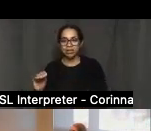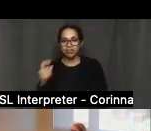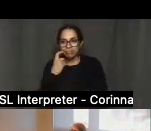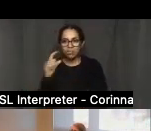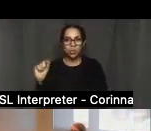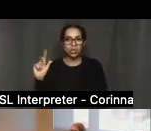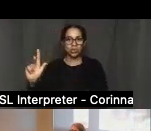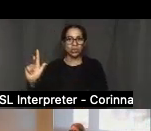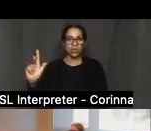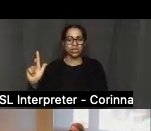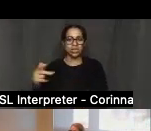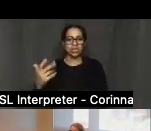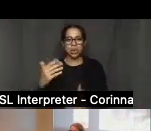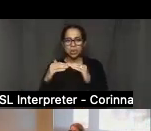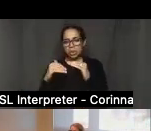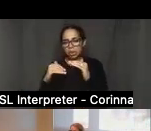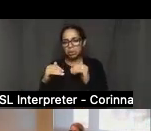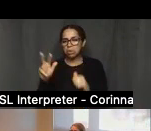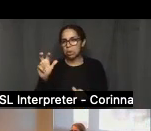about 300,000 Coloradans.